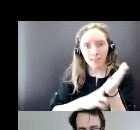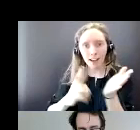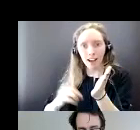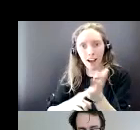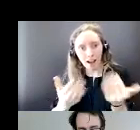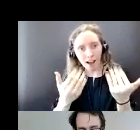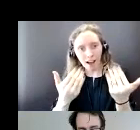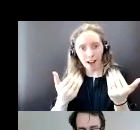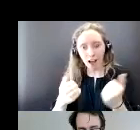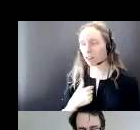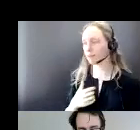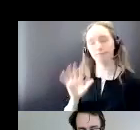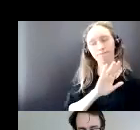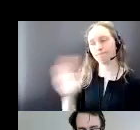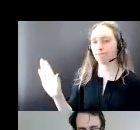service scams.